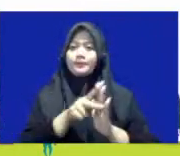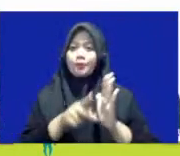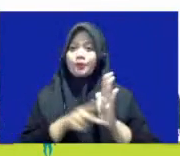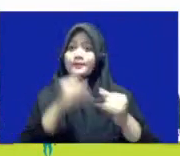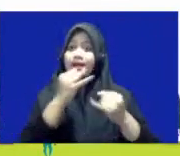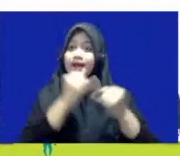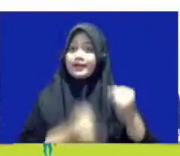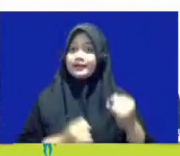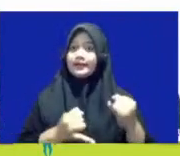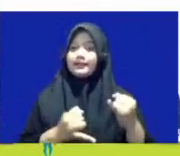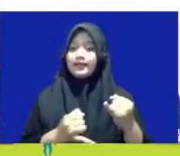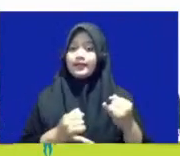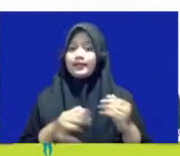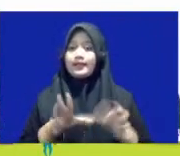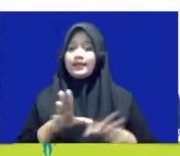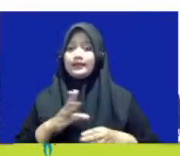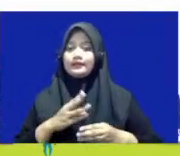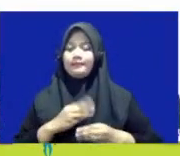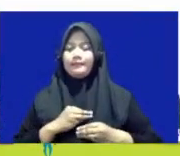communities.